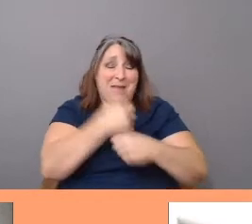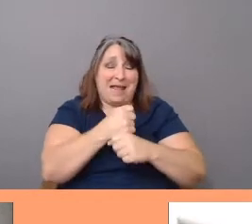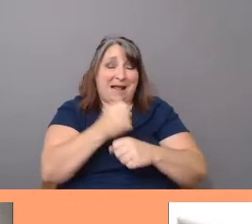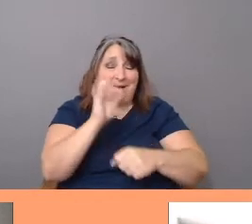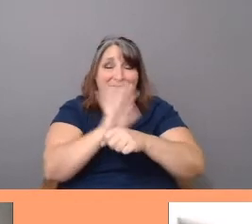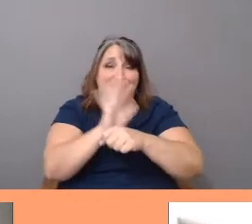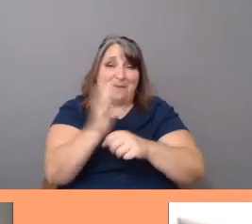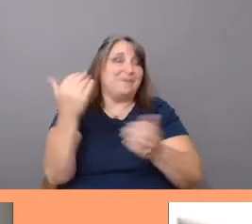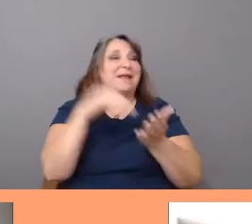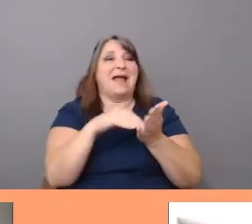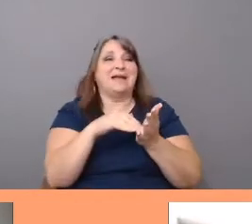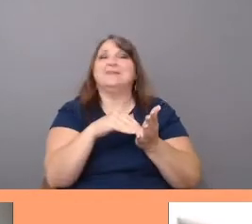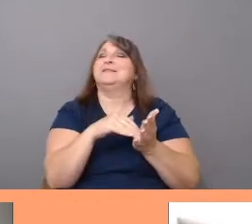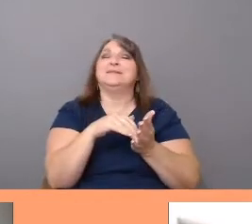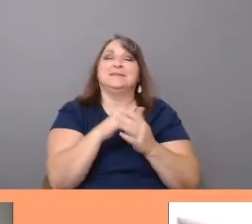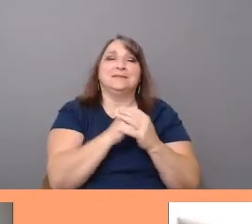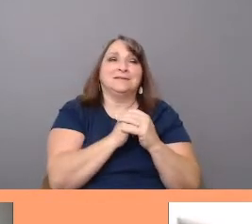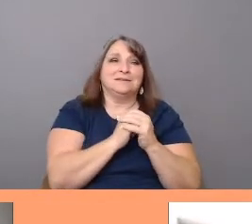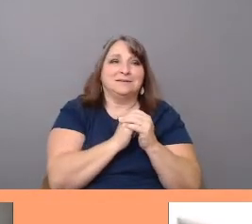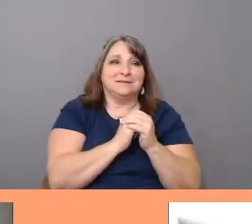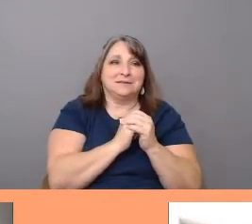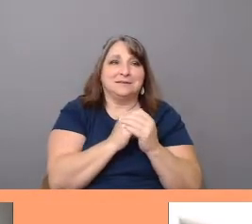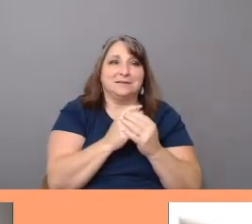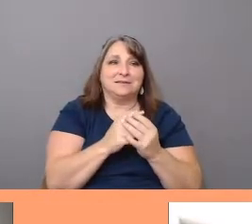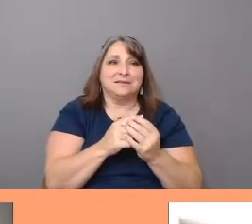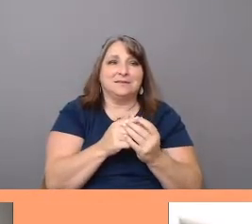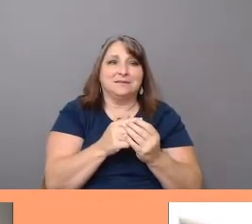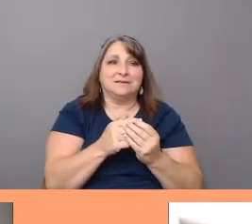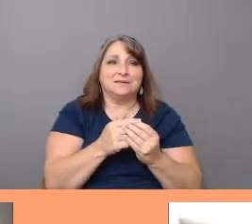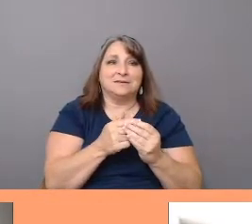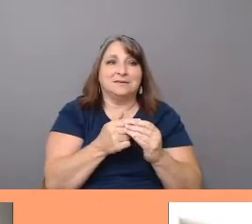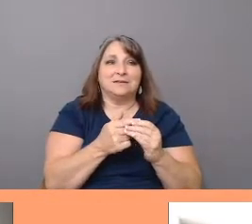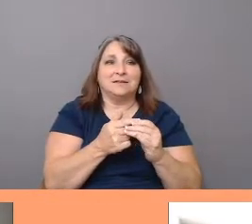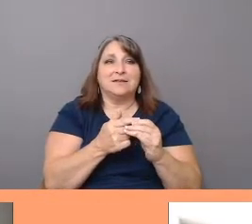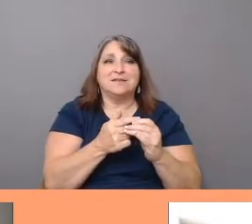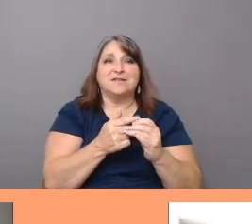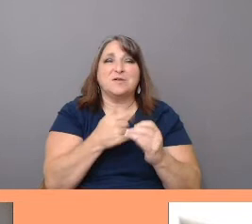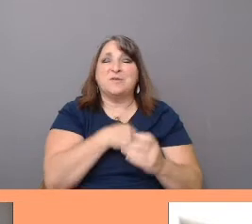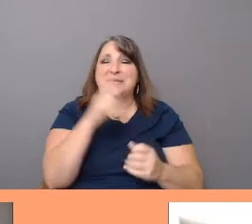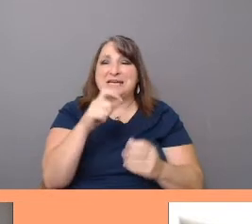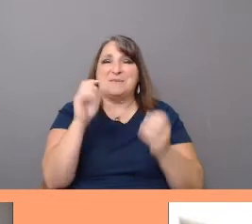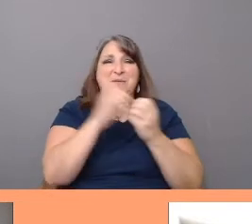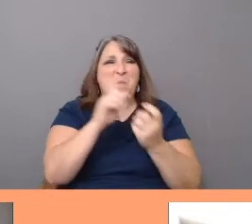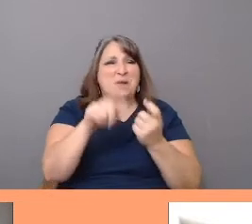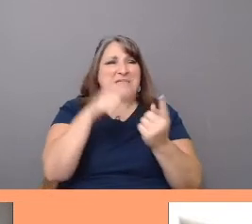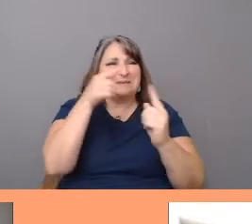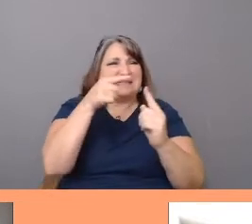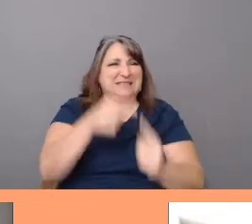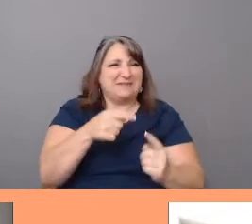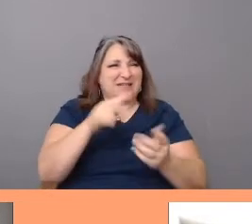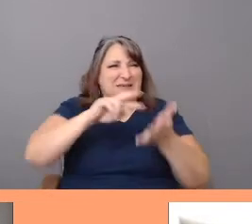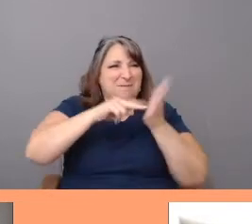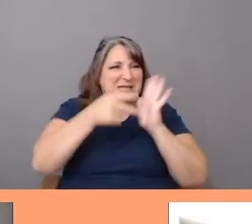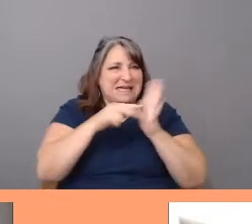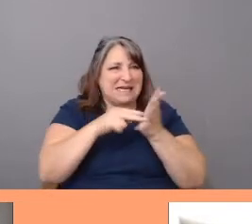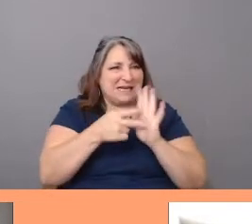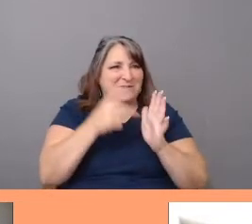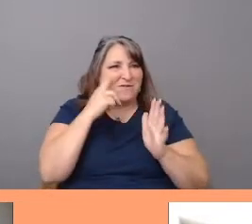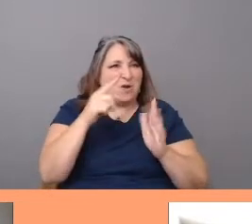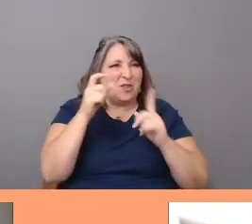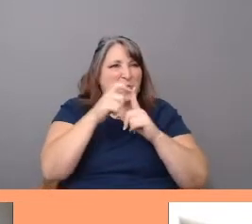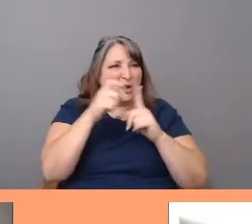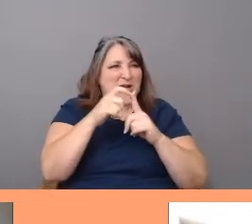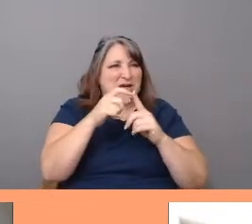an overused word. It's useful to be very more specific. A fifth point is the need